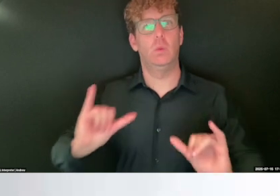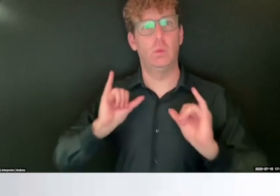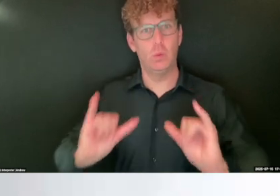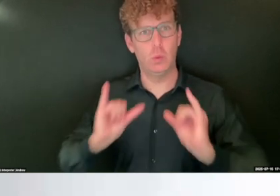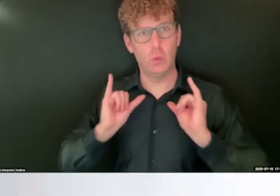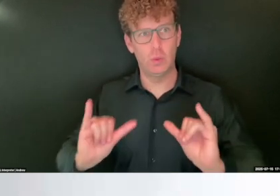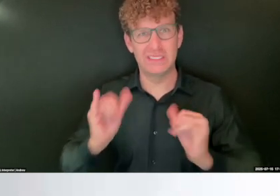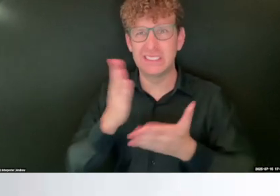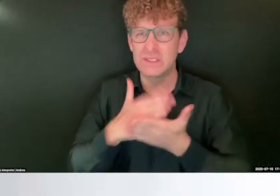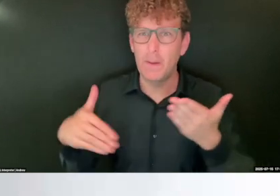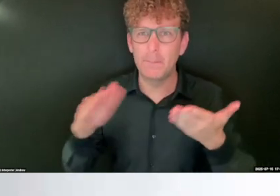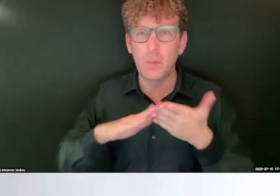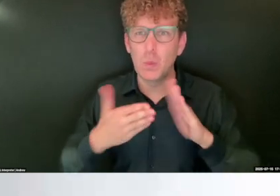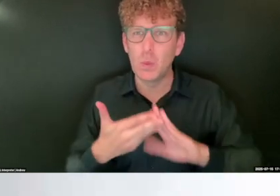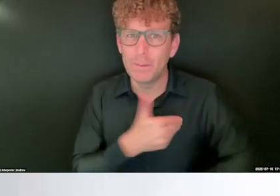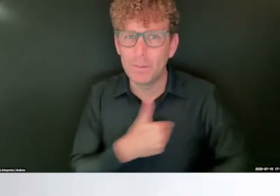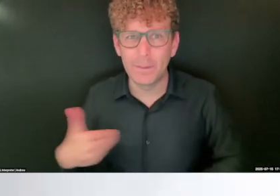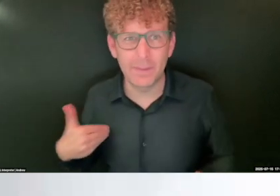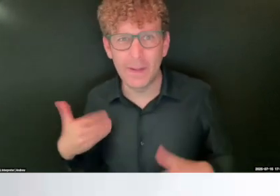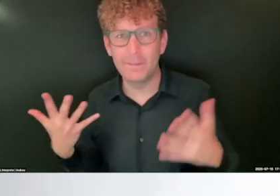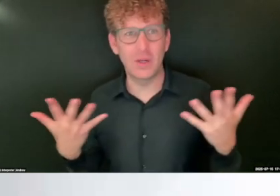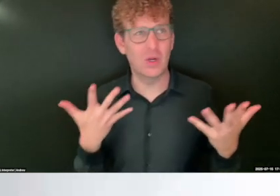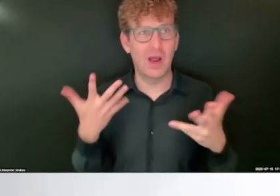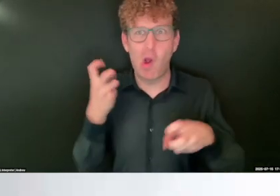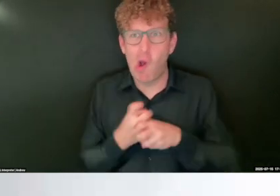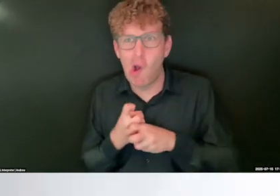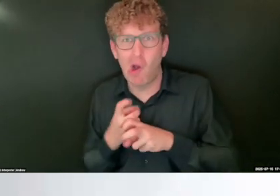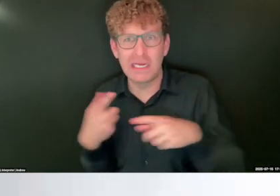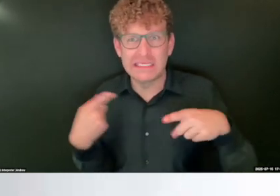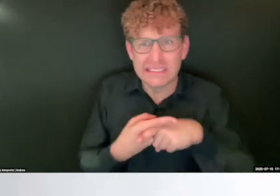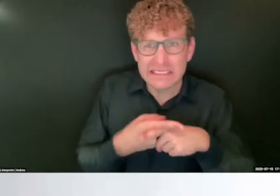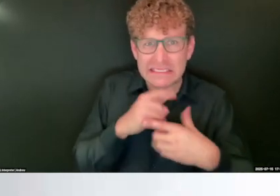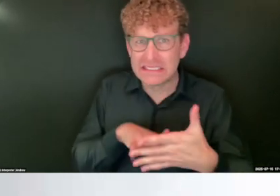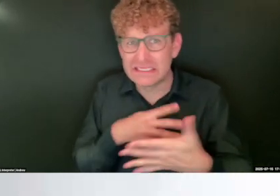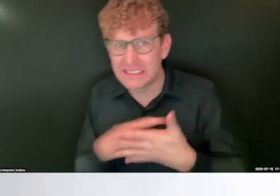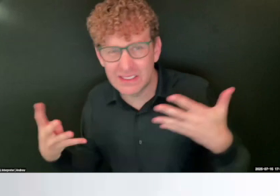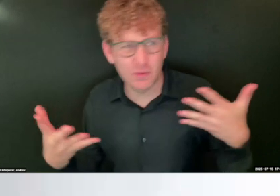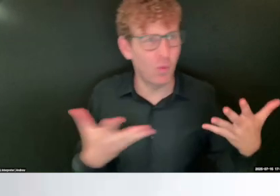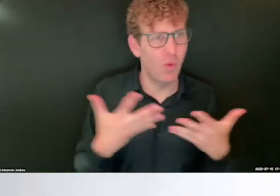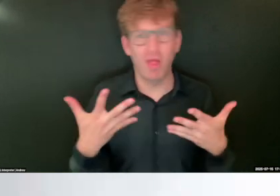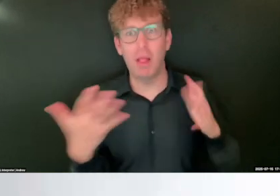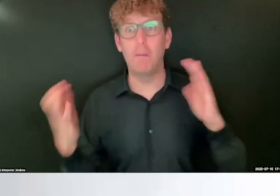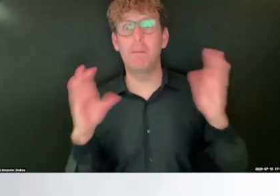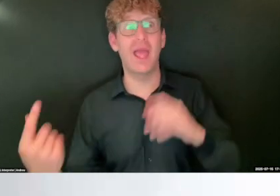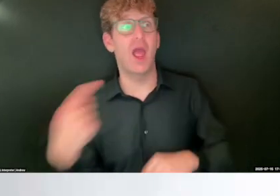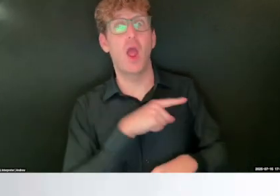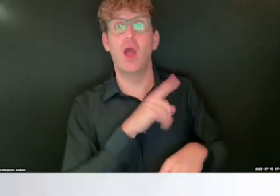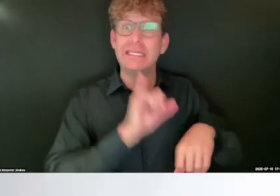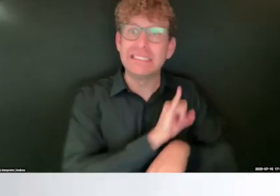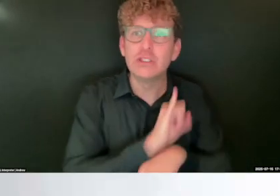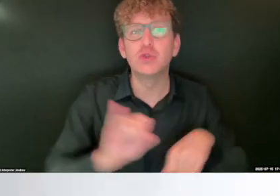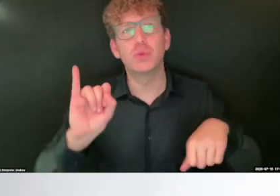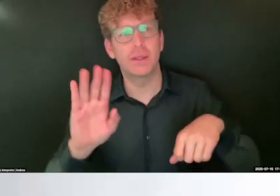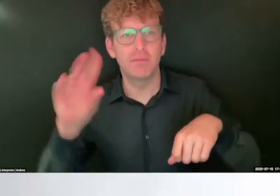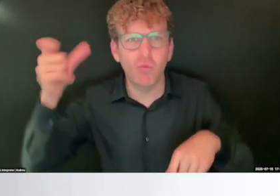these meetings compared to the representatives from industry, government, and non-government agencies. We all got